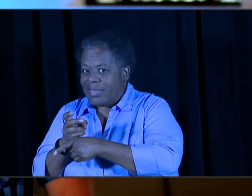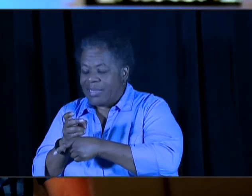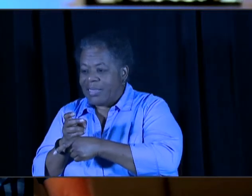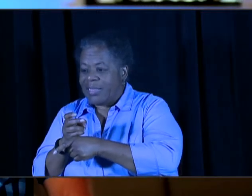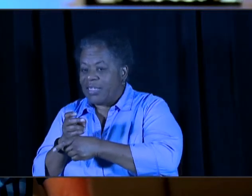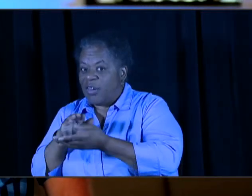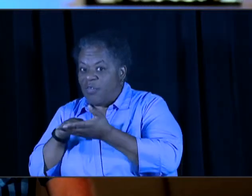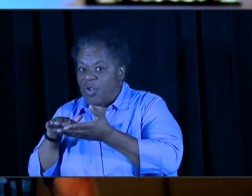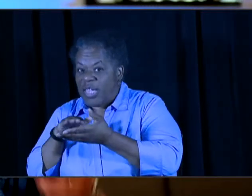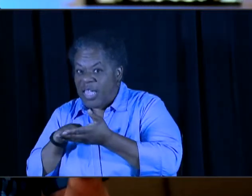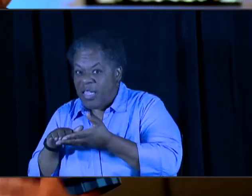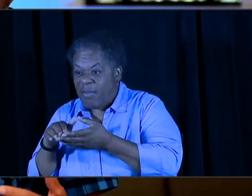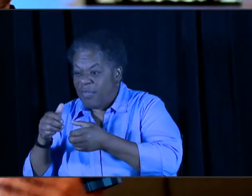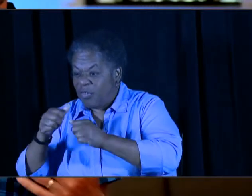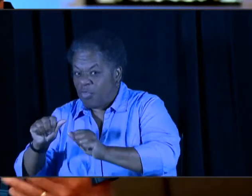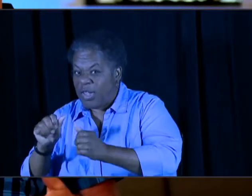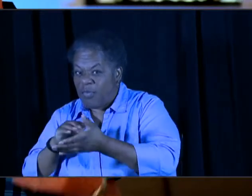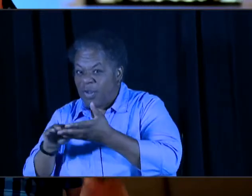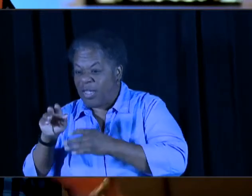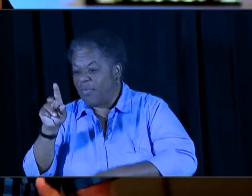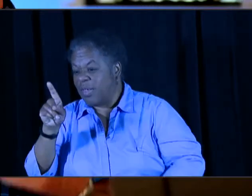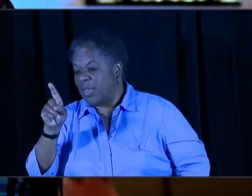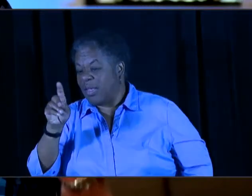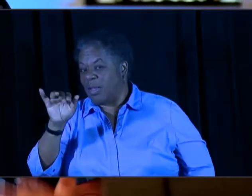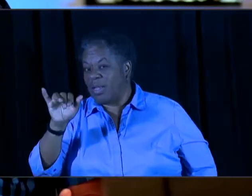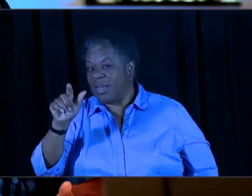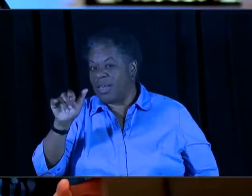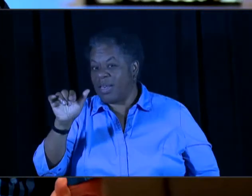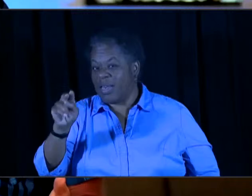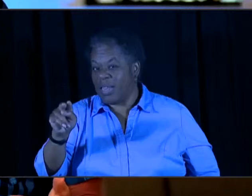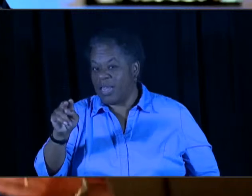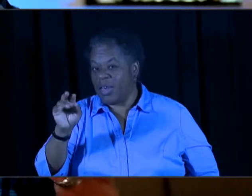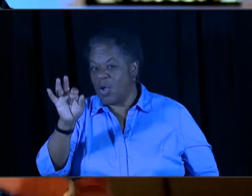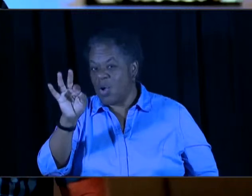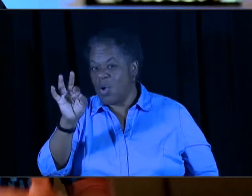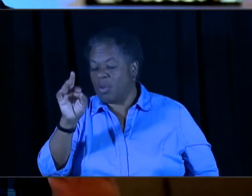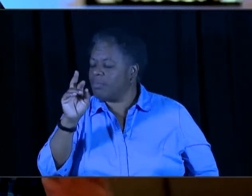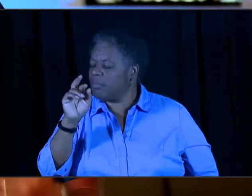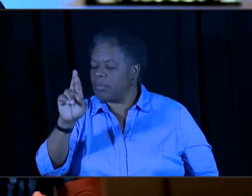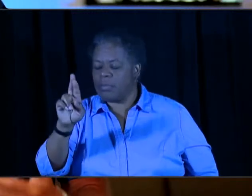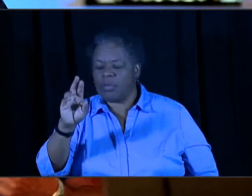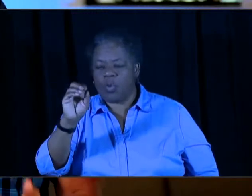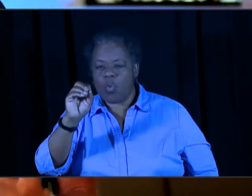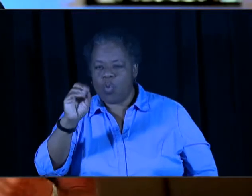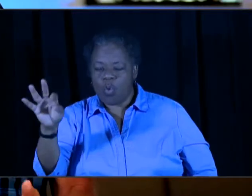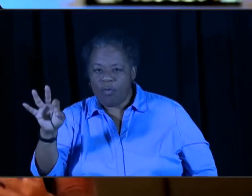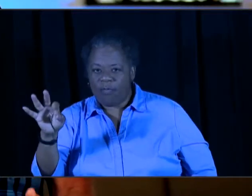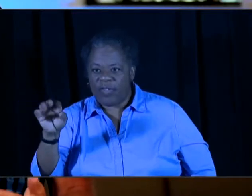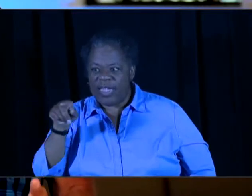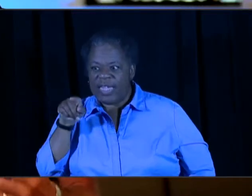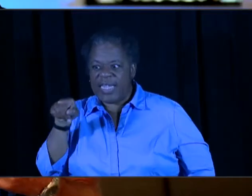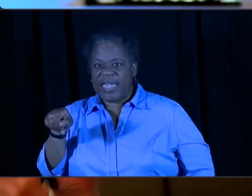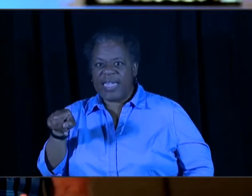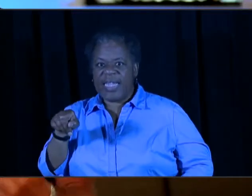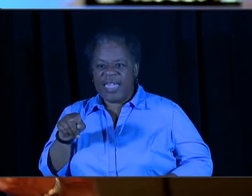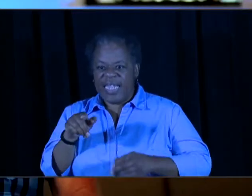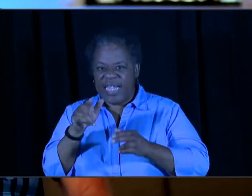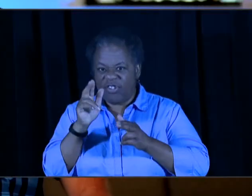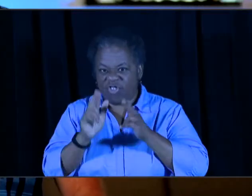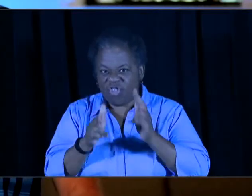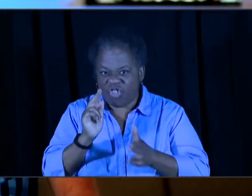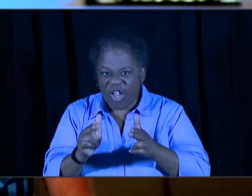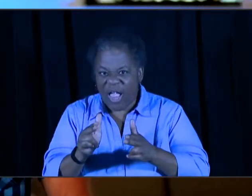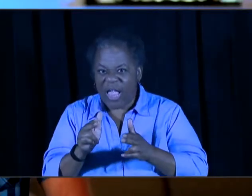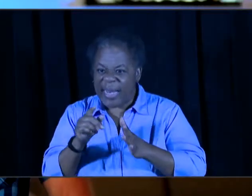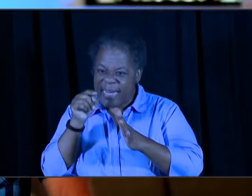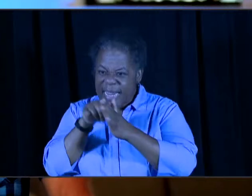Roof, the self-proclaimed white supremacist who shot and killed 9 members of Mother